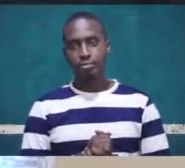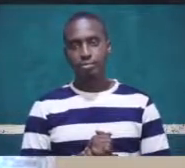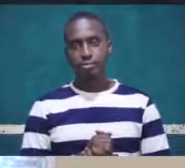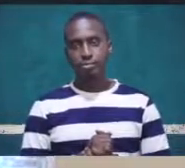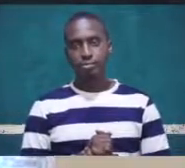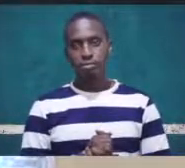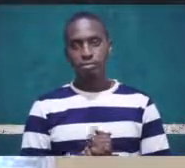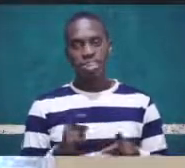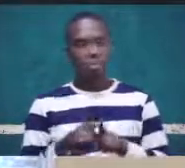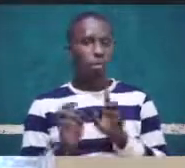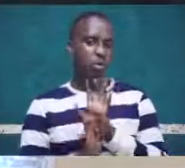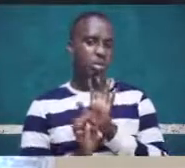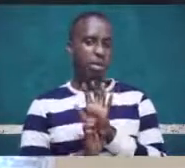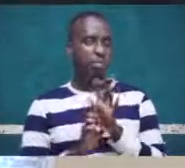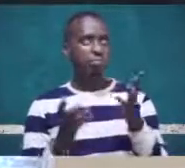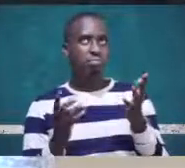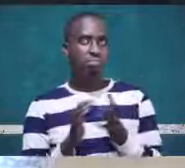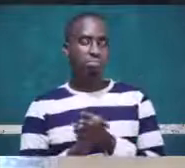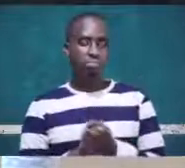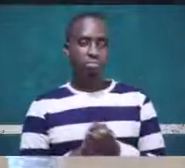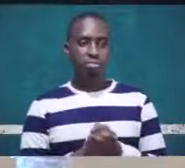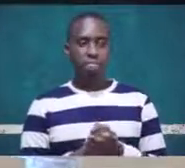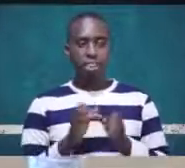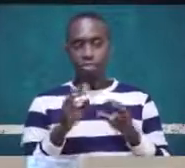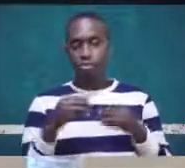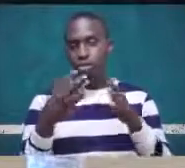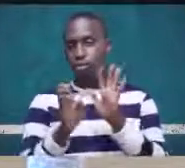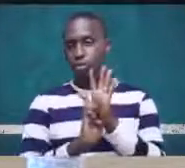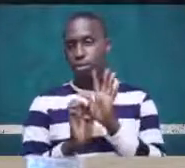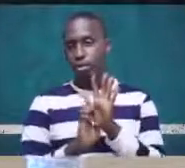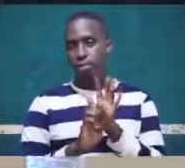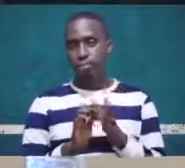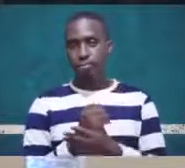Just as some examples of them, if we would try to give some examples.